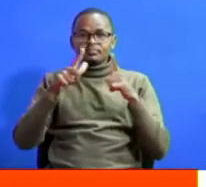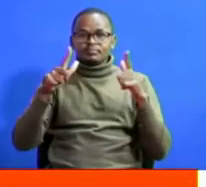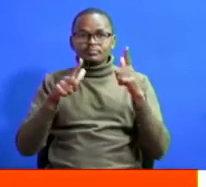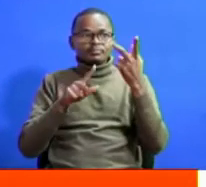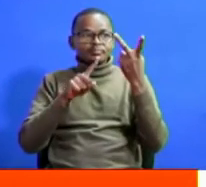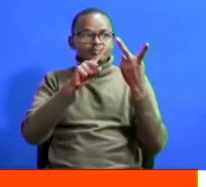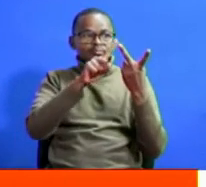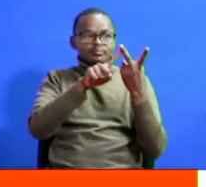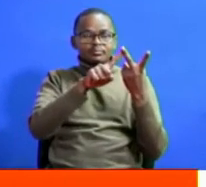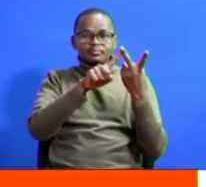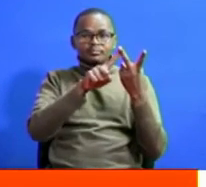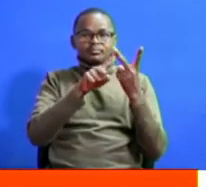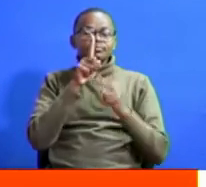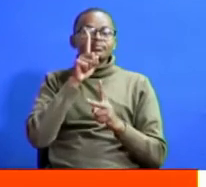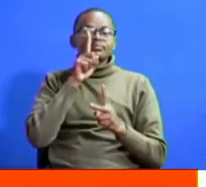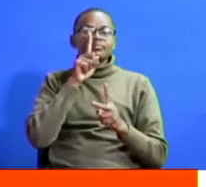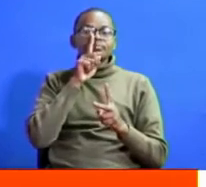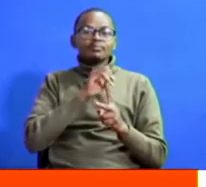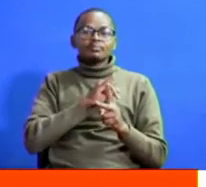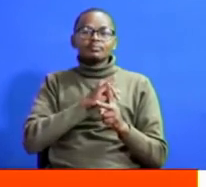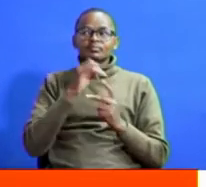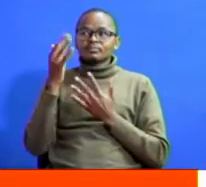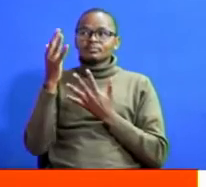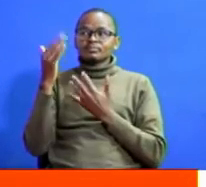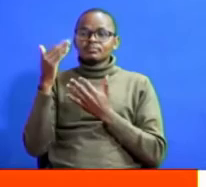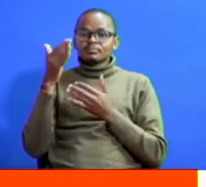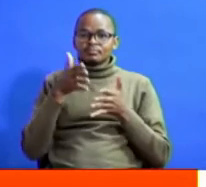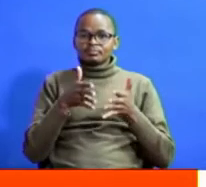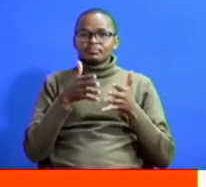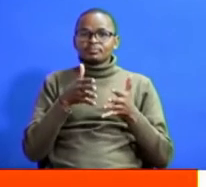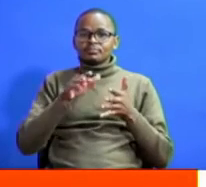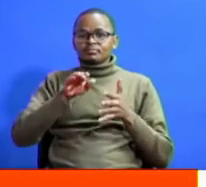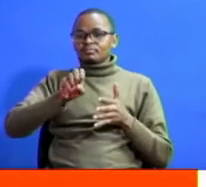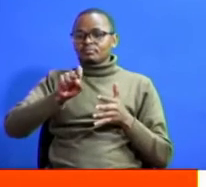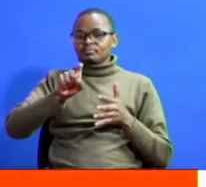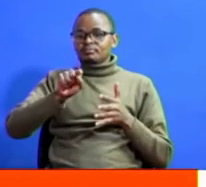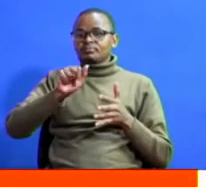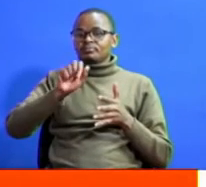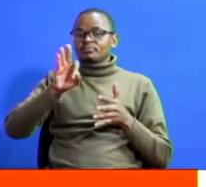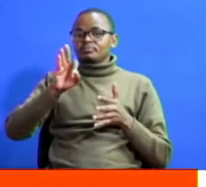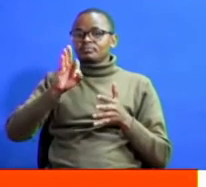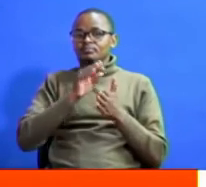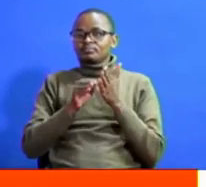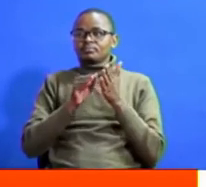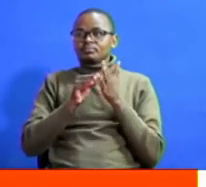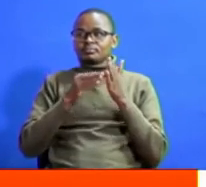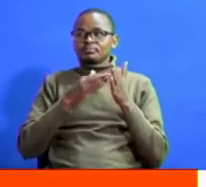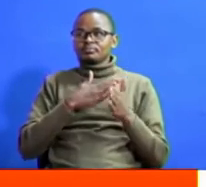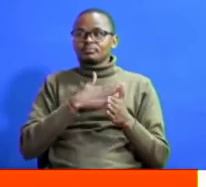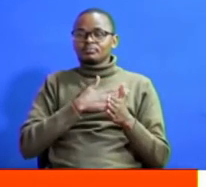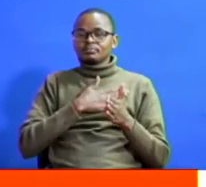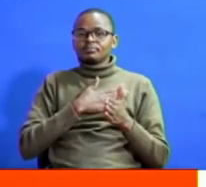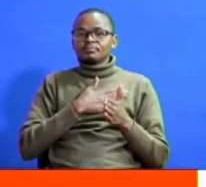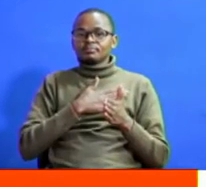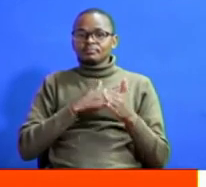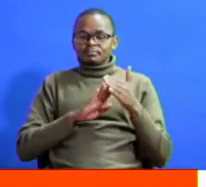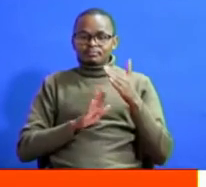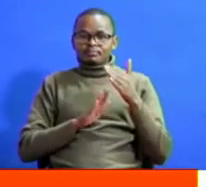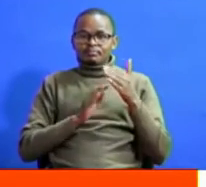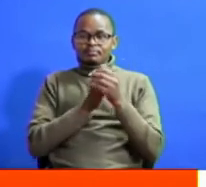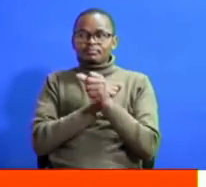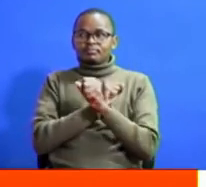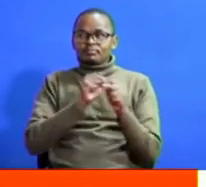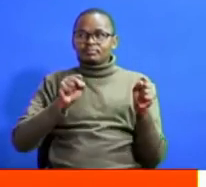Two, tomorrow I expect this staff to be addressed by my deputy president, that